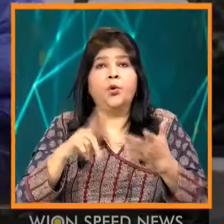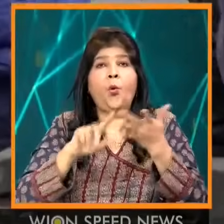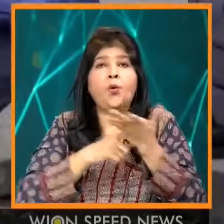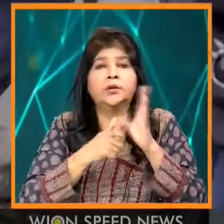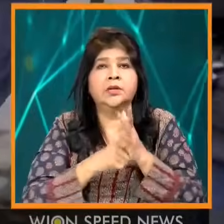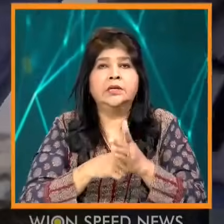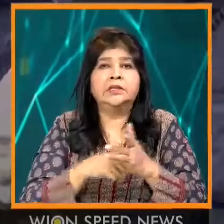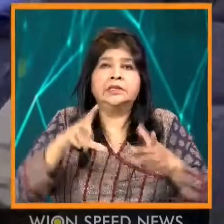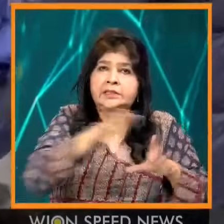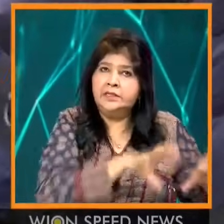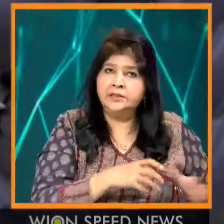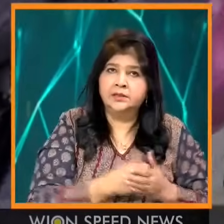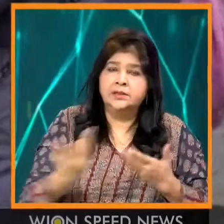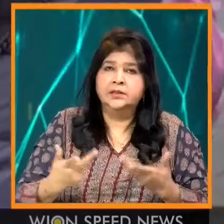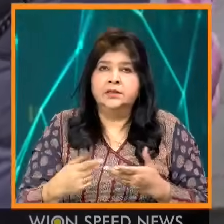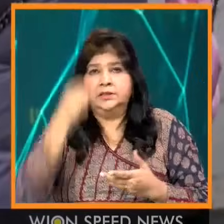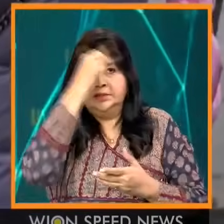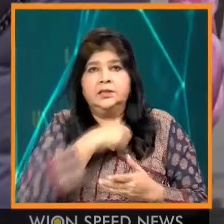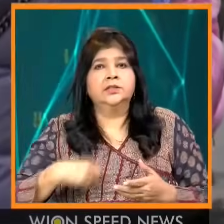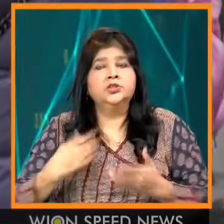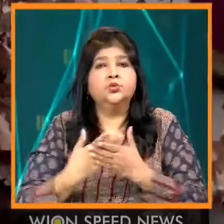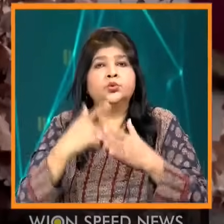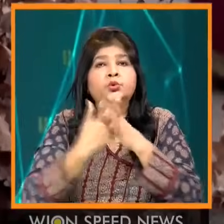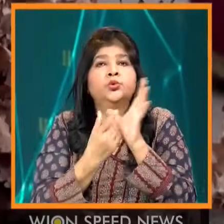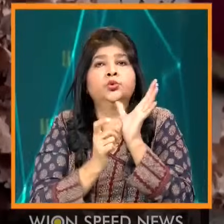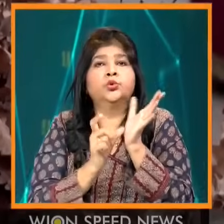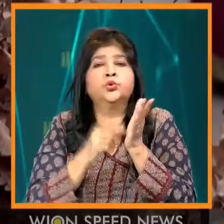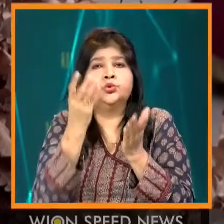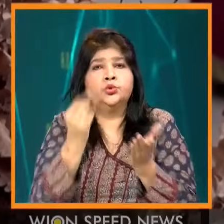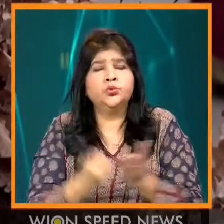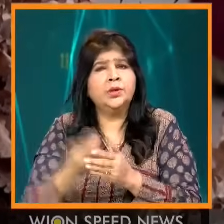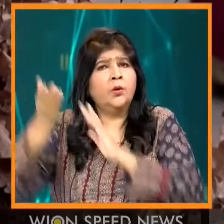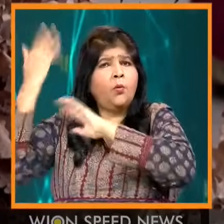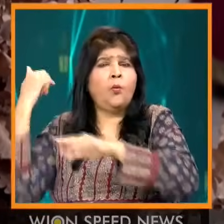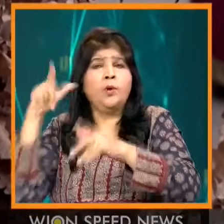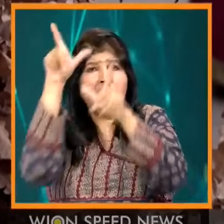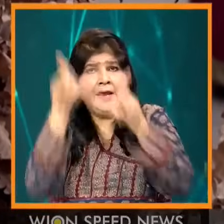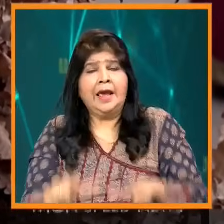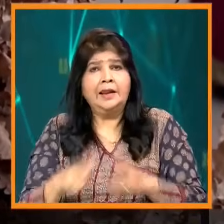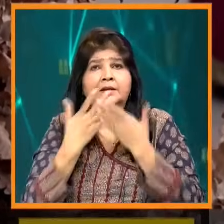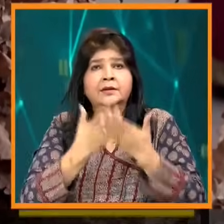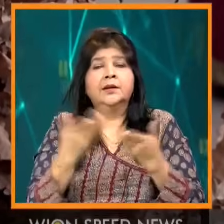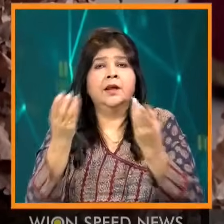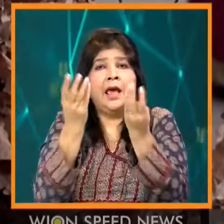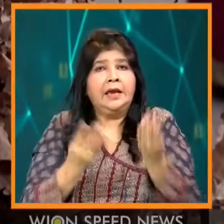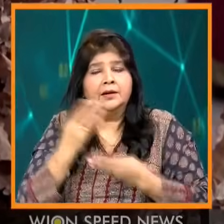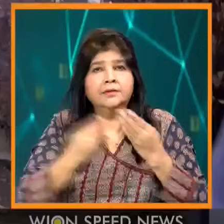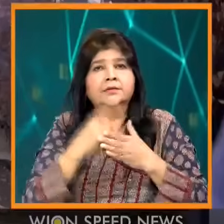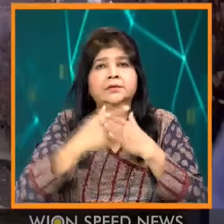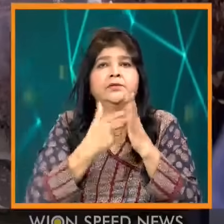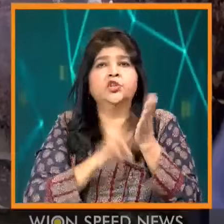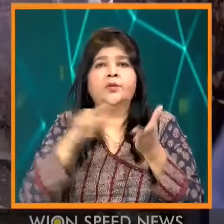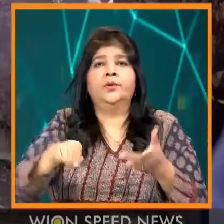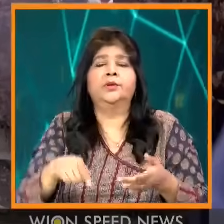Orthodox Christian nations, where the church still uses the calendar, the Julian calendar, to mark Christmas in January. And the eve